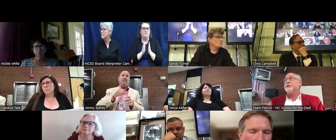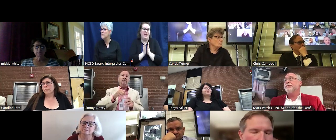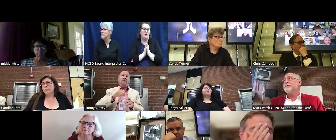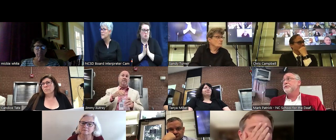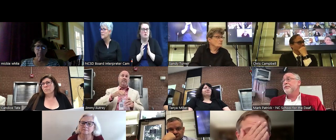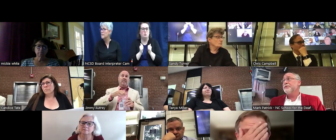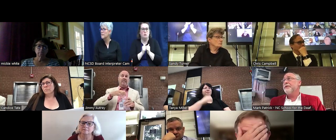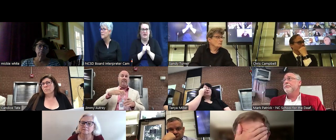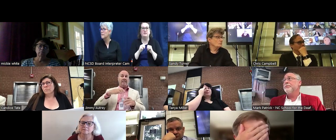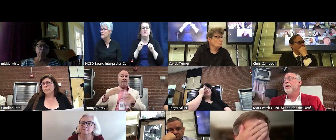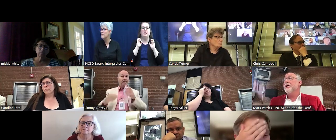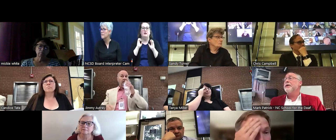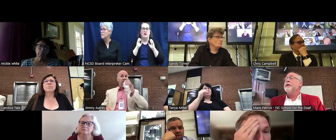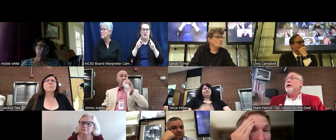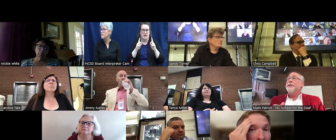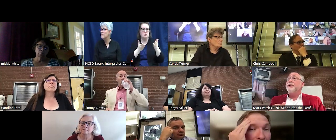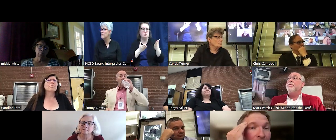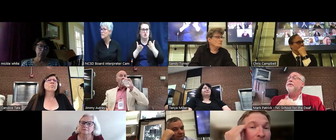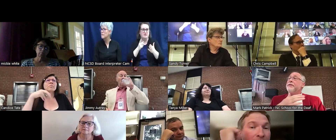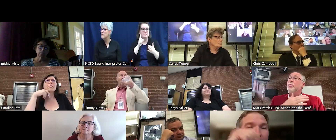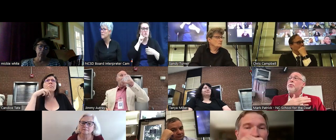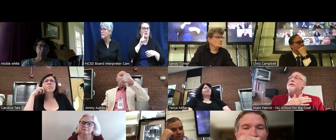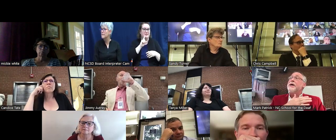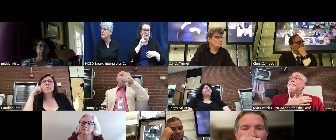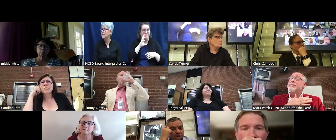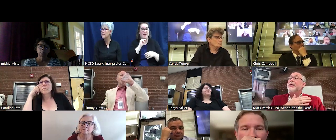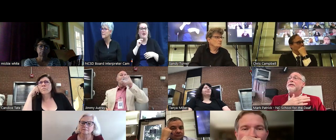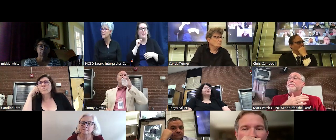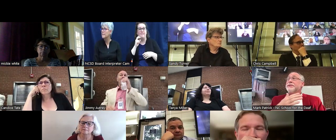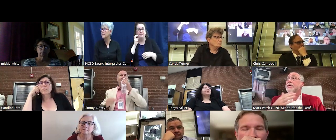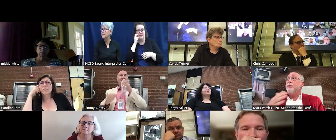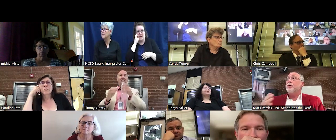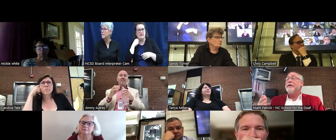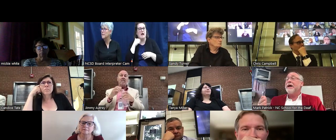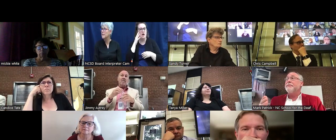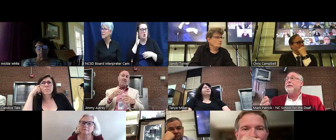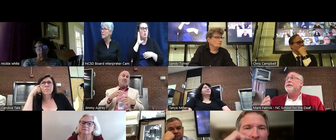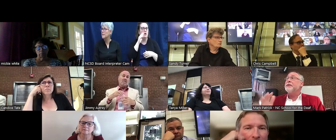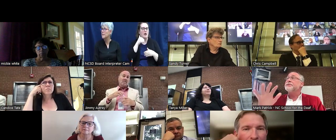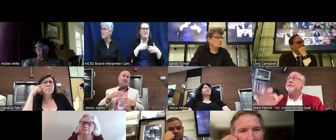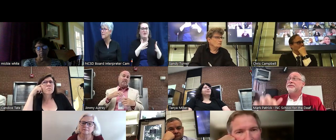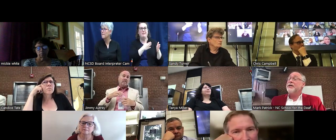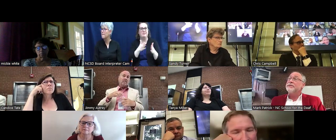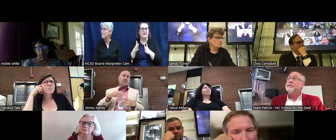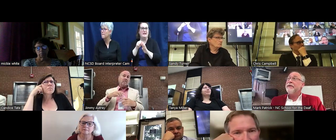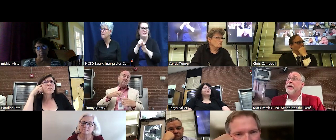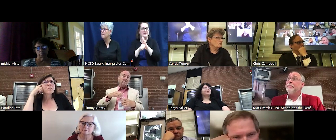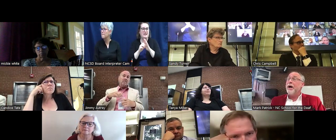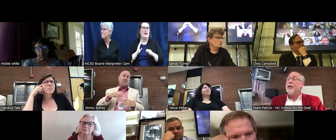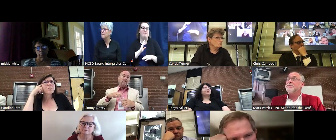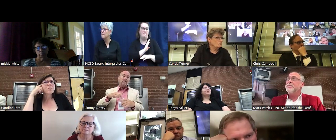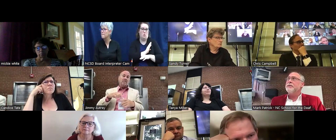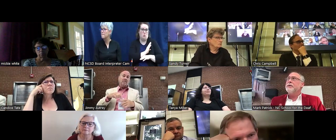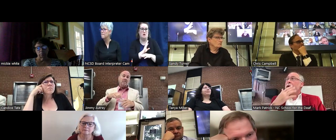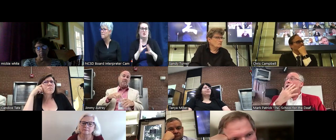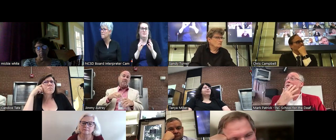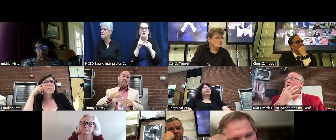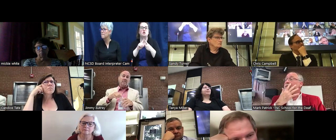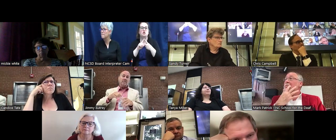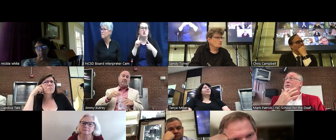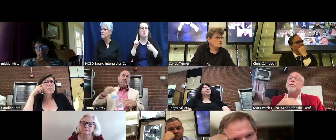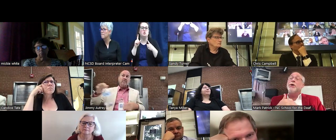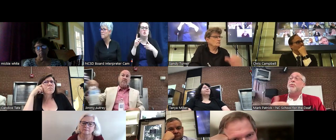Education Services for the Deaf and Blind, I know that there will be a planned state board of ed meeting to sunset that policy.